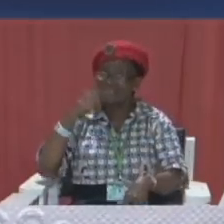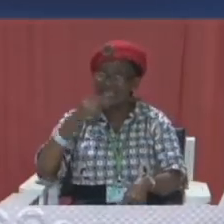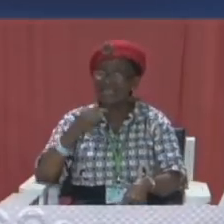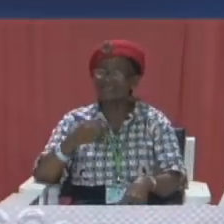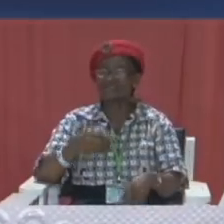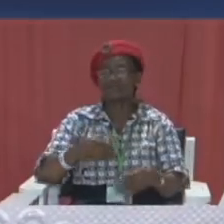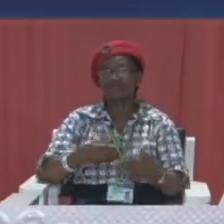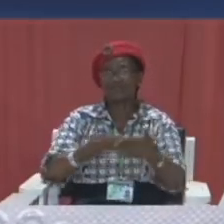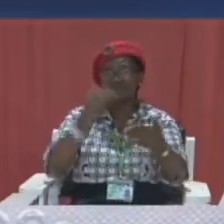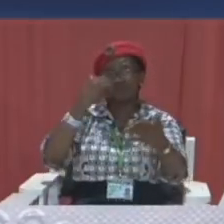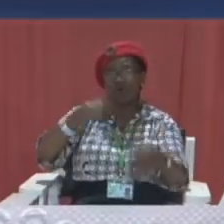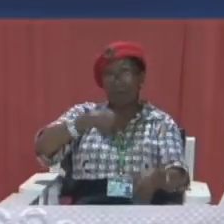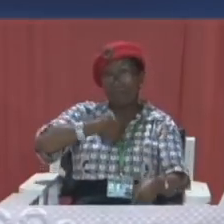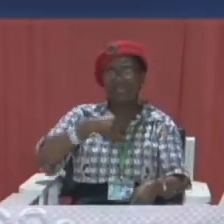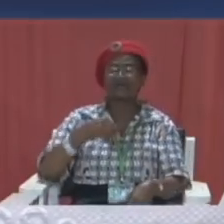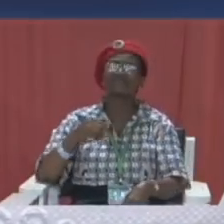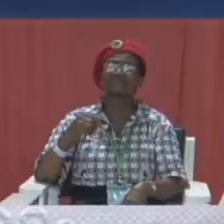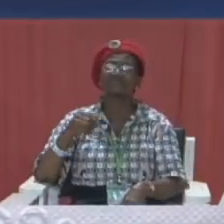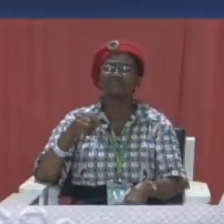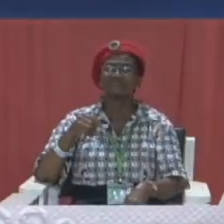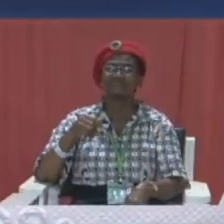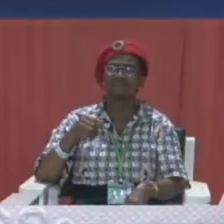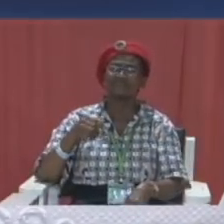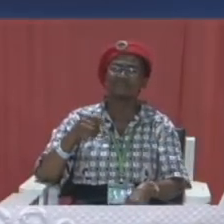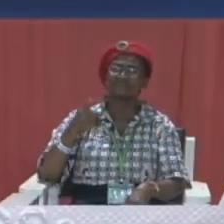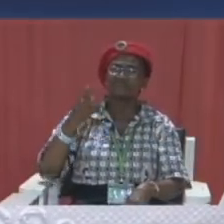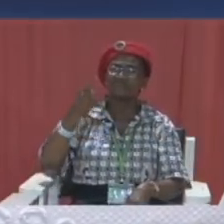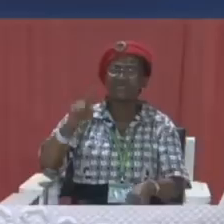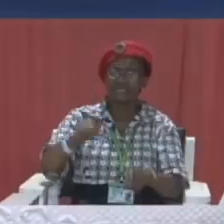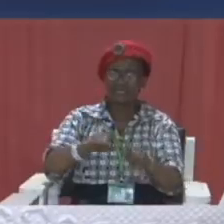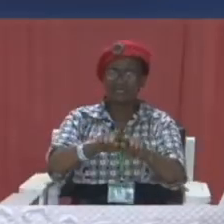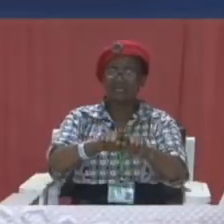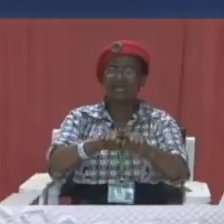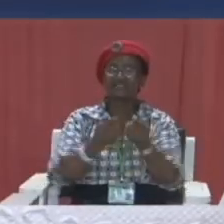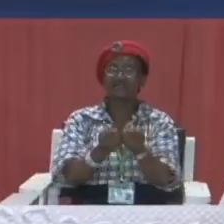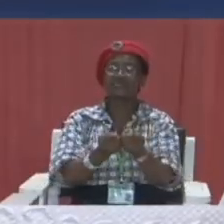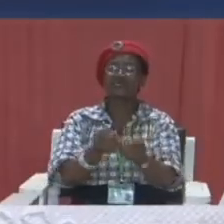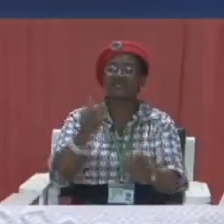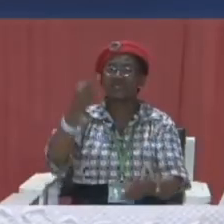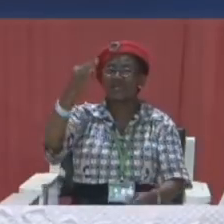ni. The categories of joy.